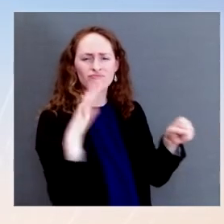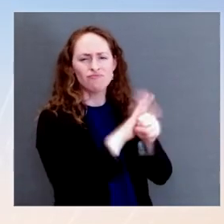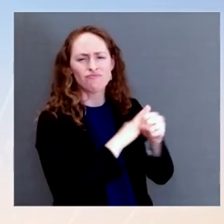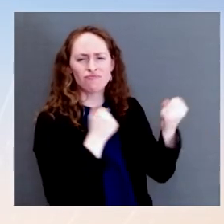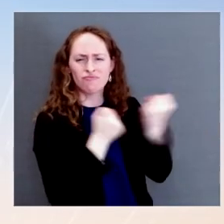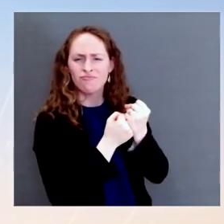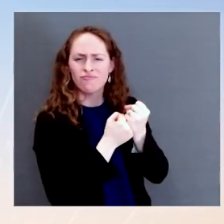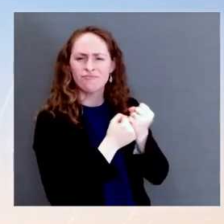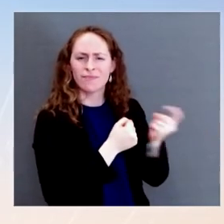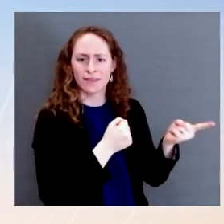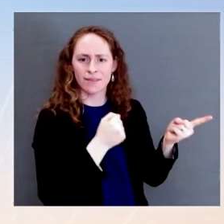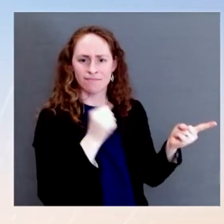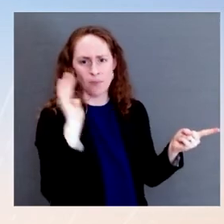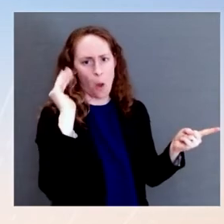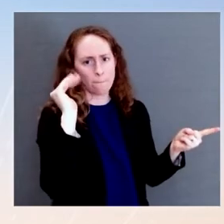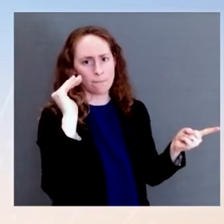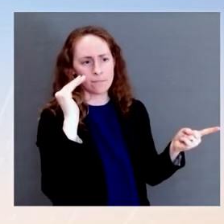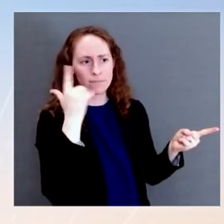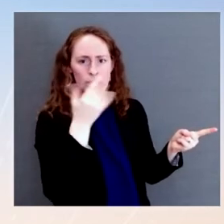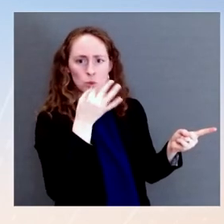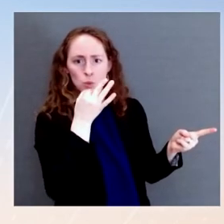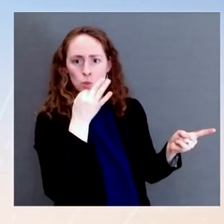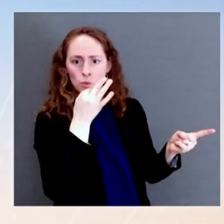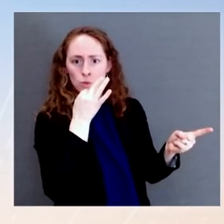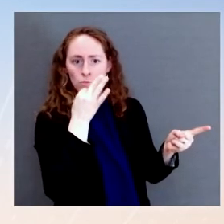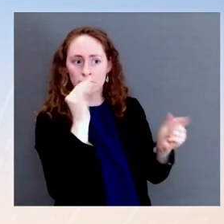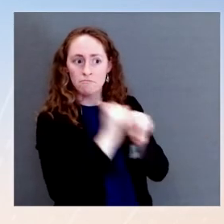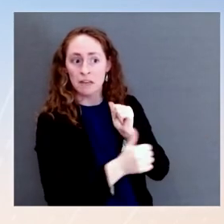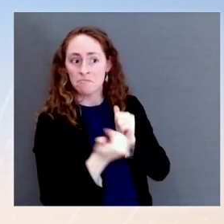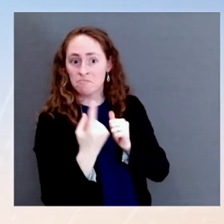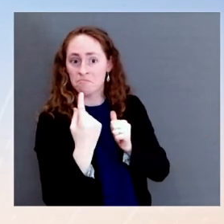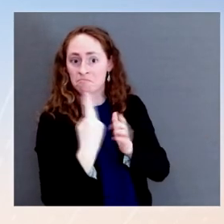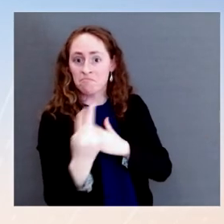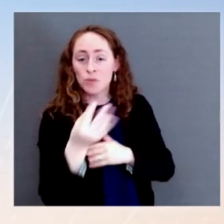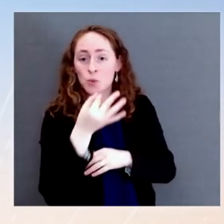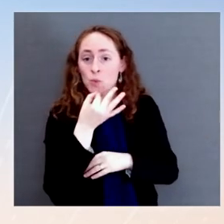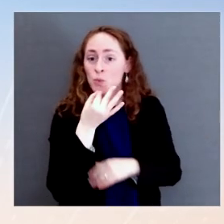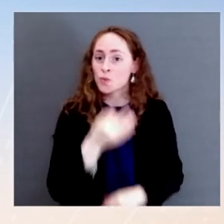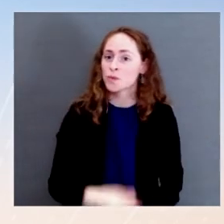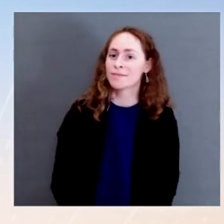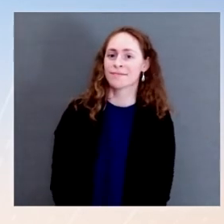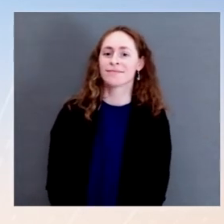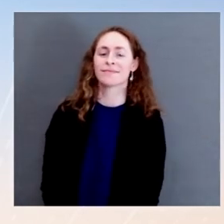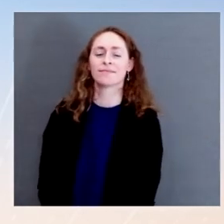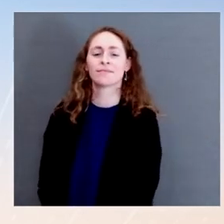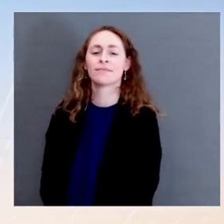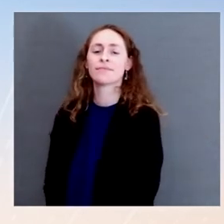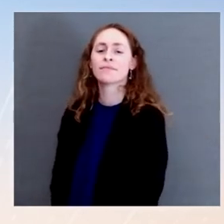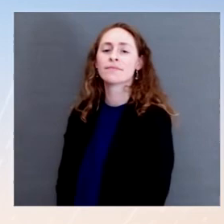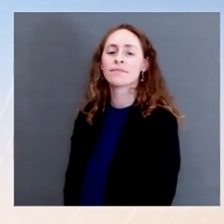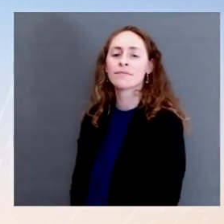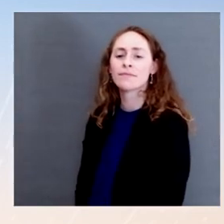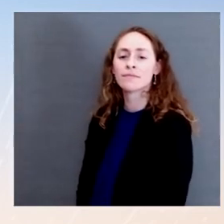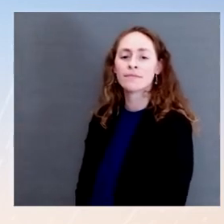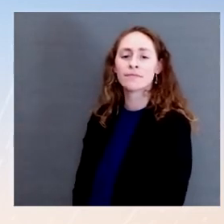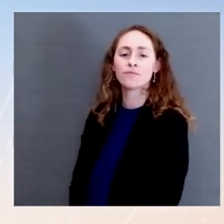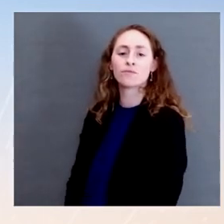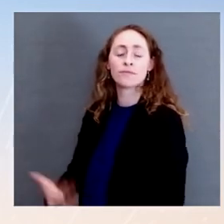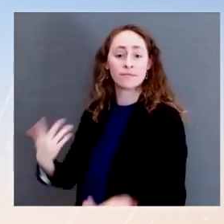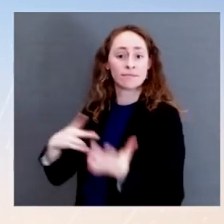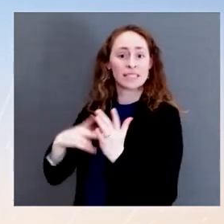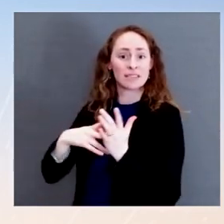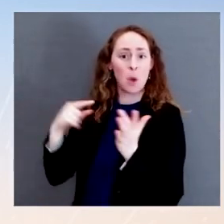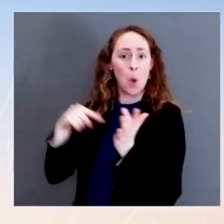Christmas drop dead, or can this be something that moves past Christmas if the legislative realities make that the case? I certainly understand why you're asking. We